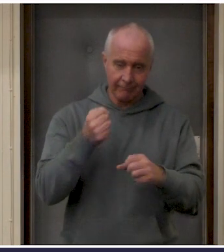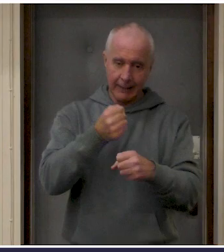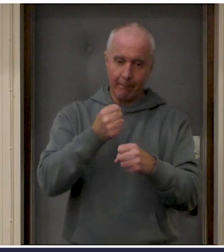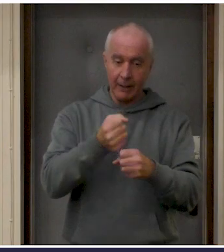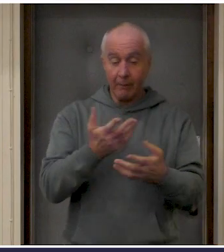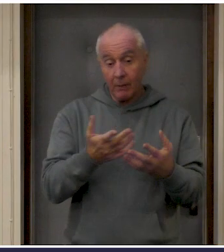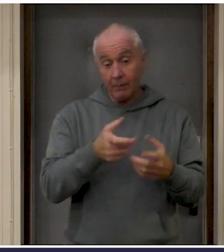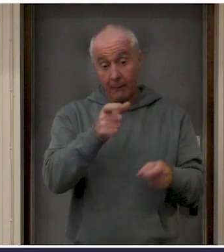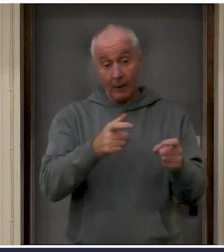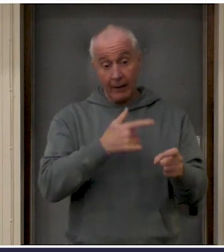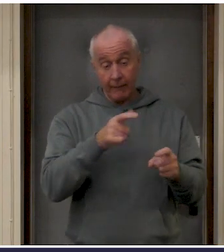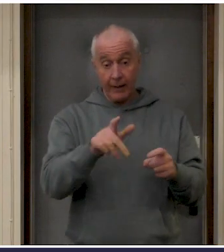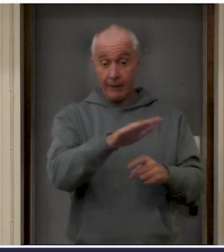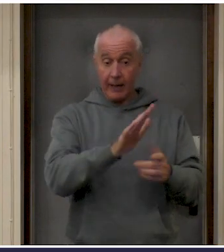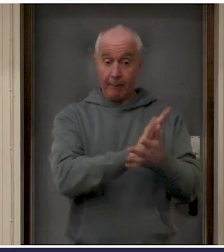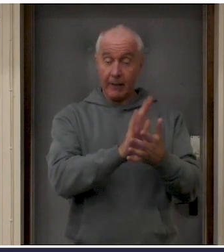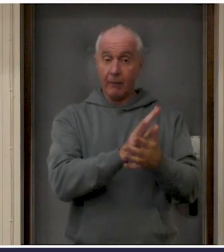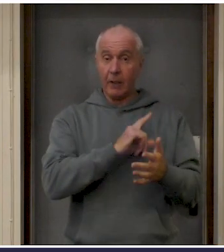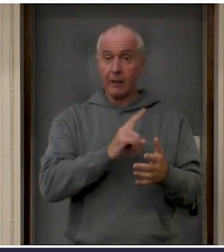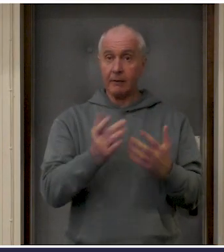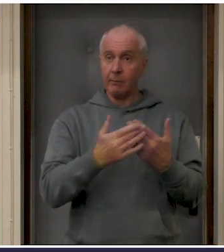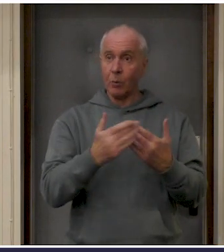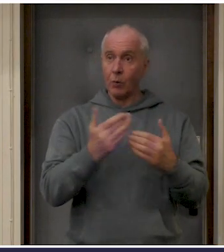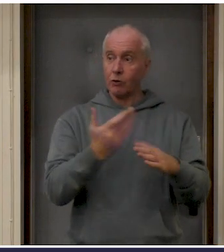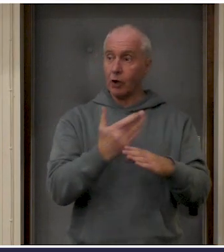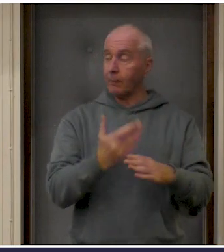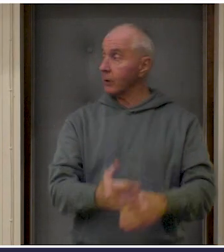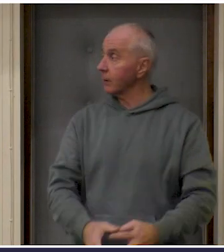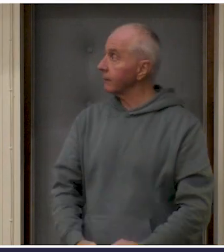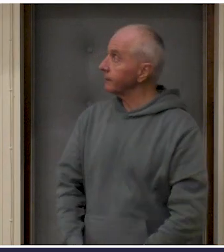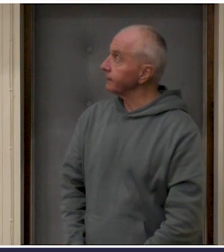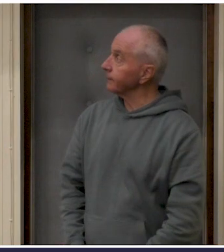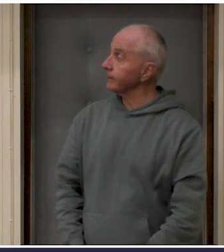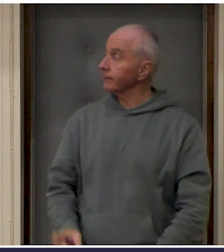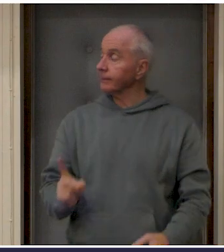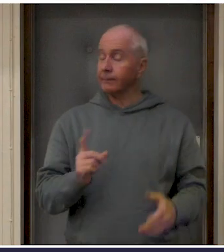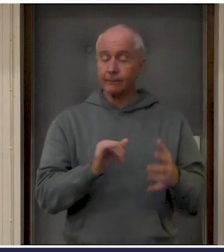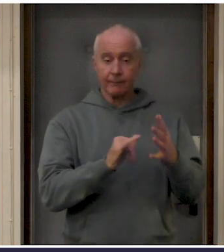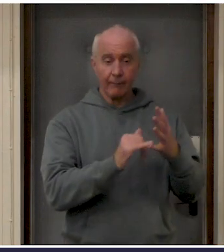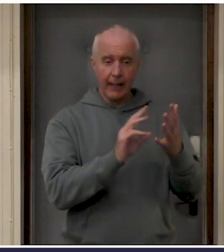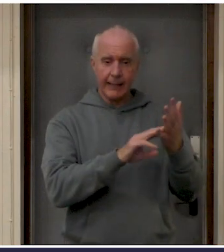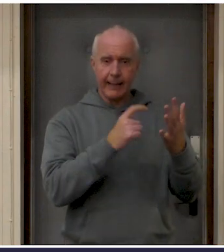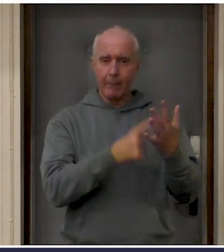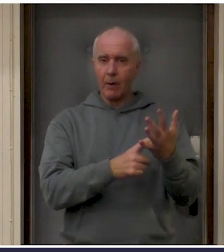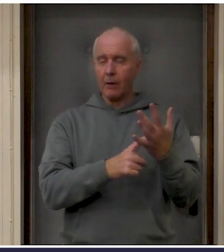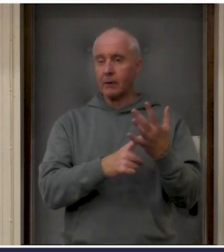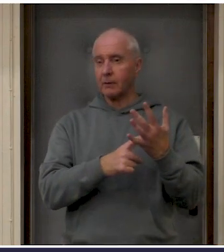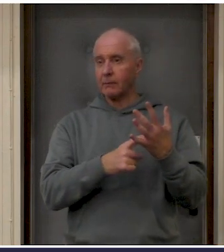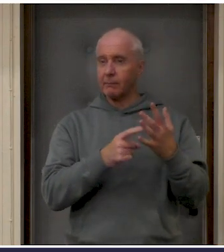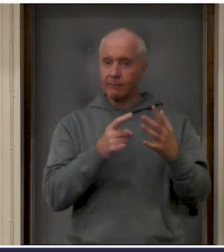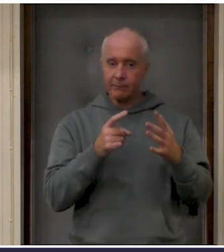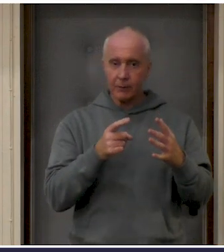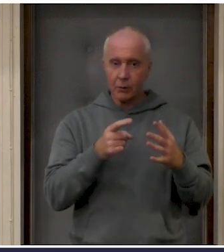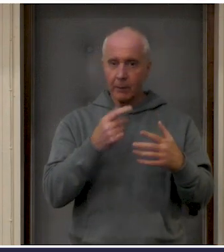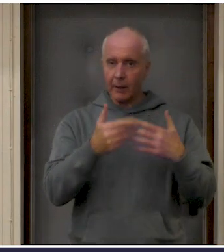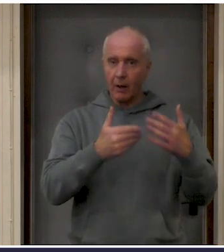so we've covered a lot of this, but the main challenges that are preventing SMRs from really being a